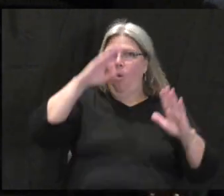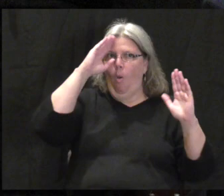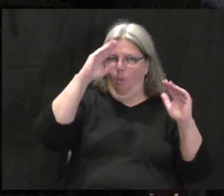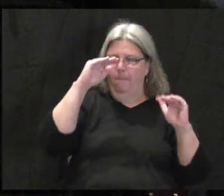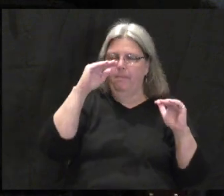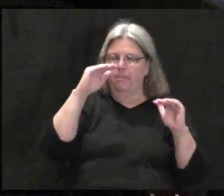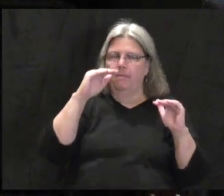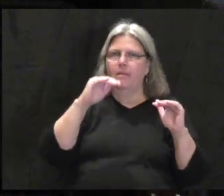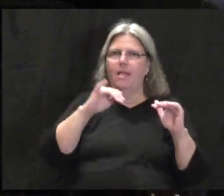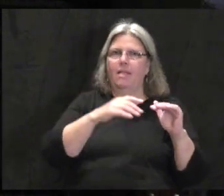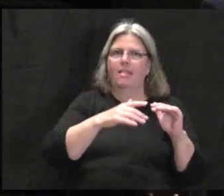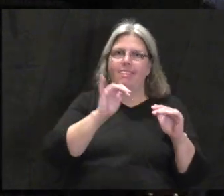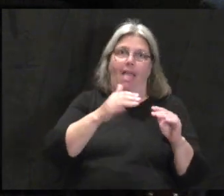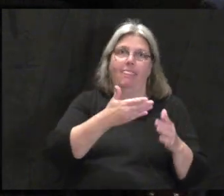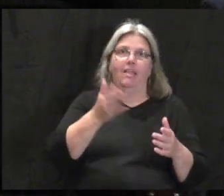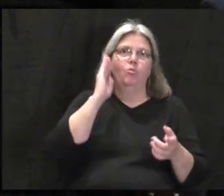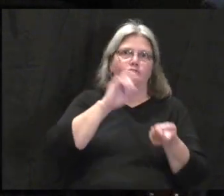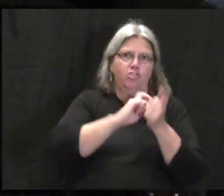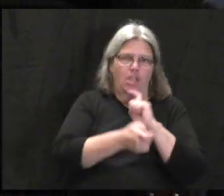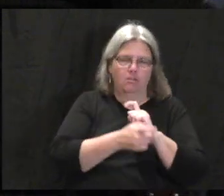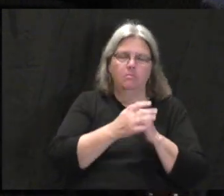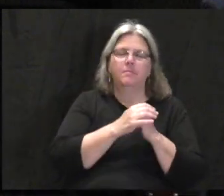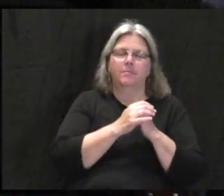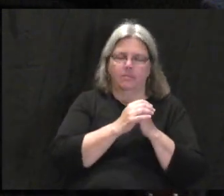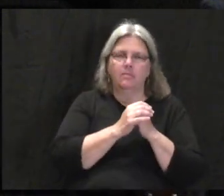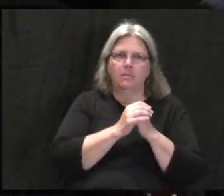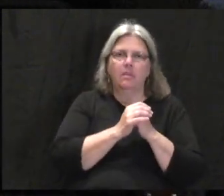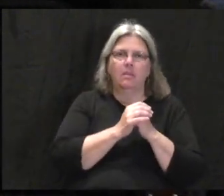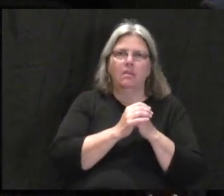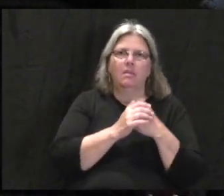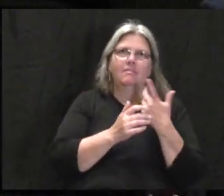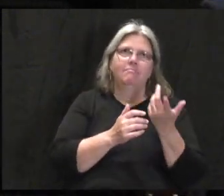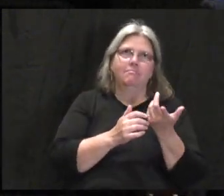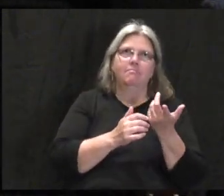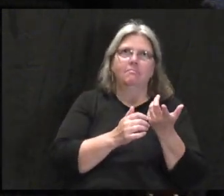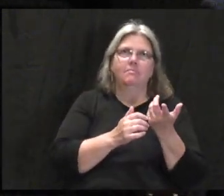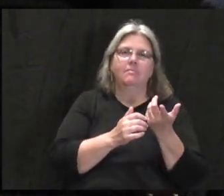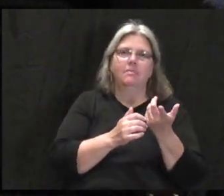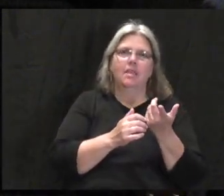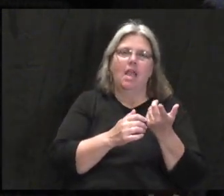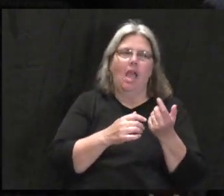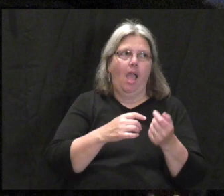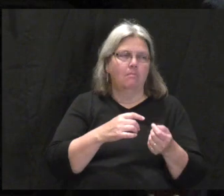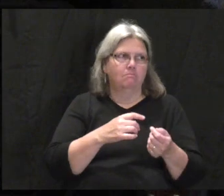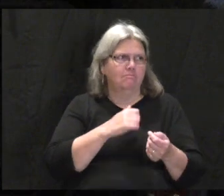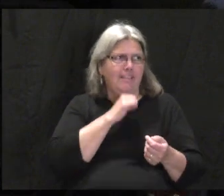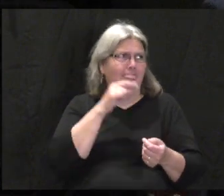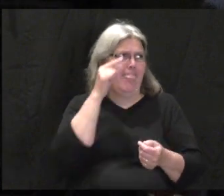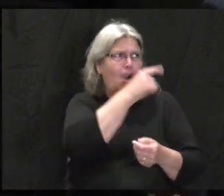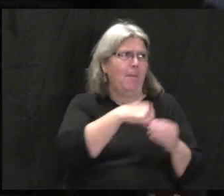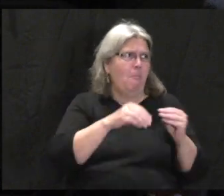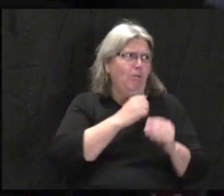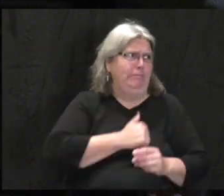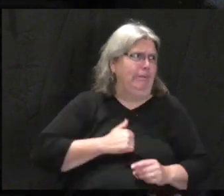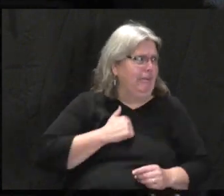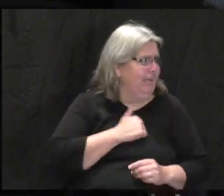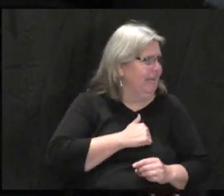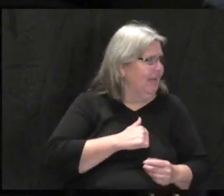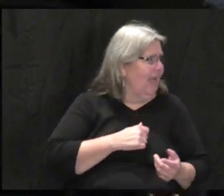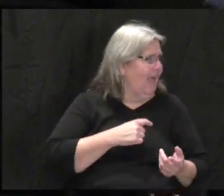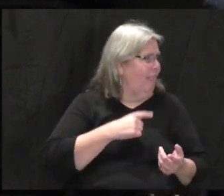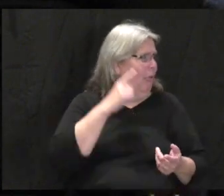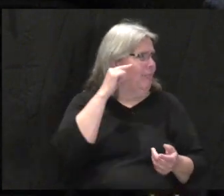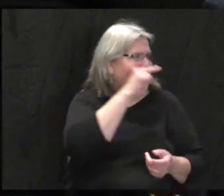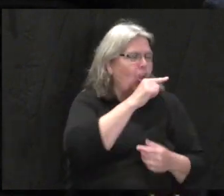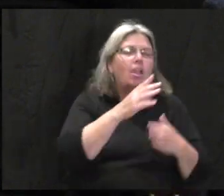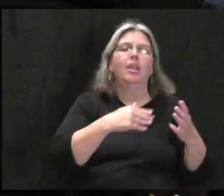But as Ms. Massey said, we're not there yet. We start at my school, I've only been there for 2 years,